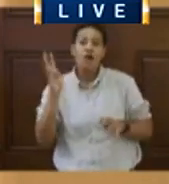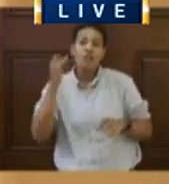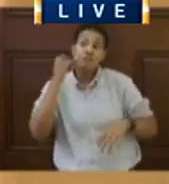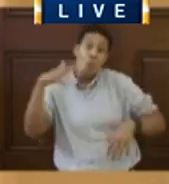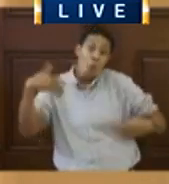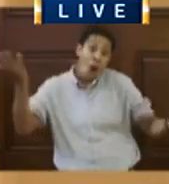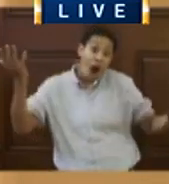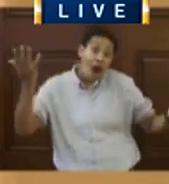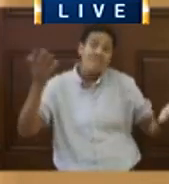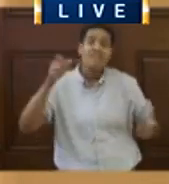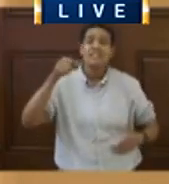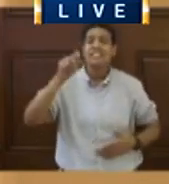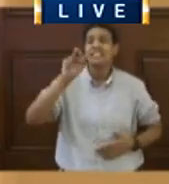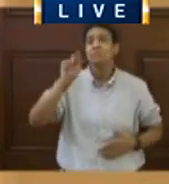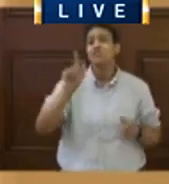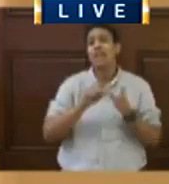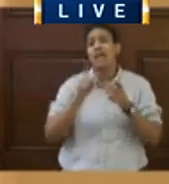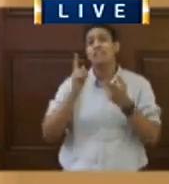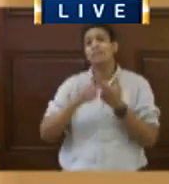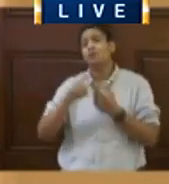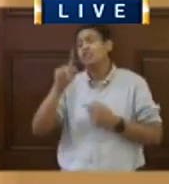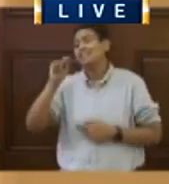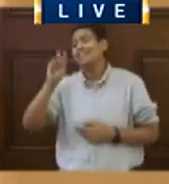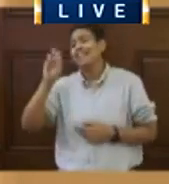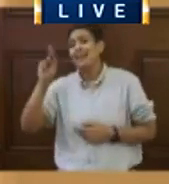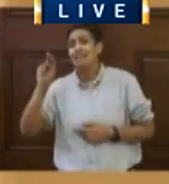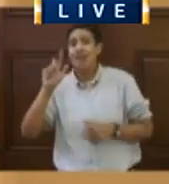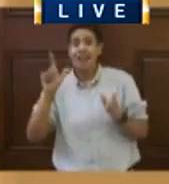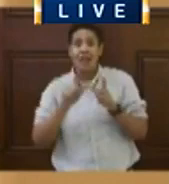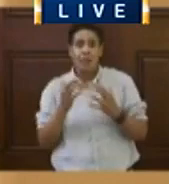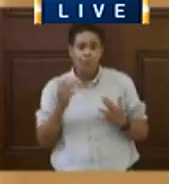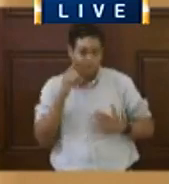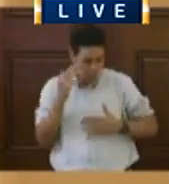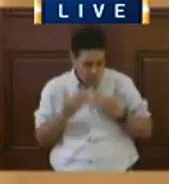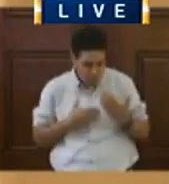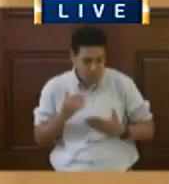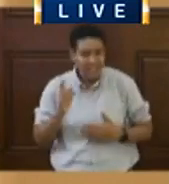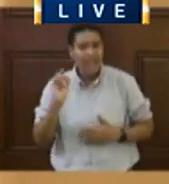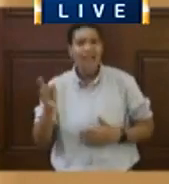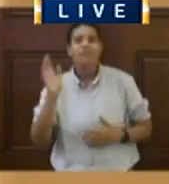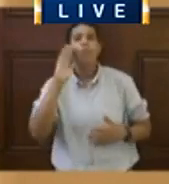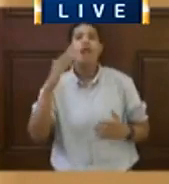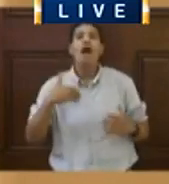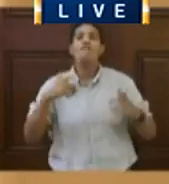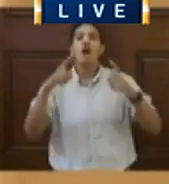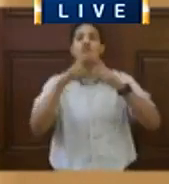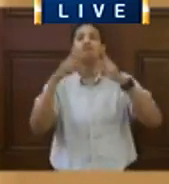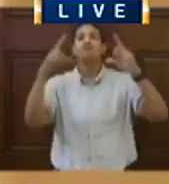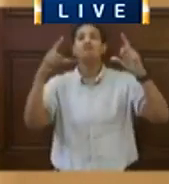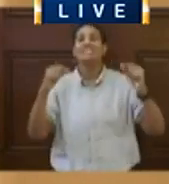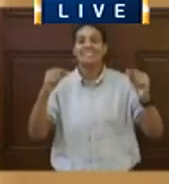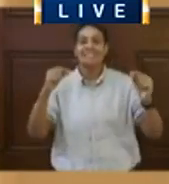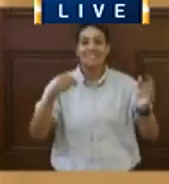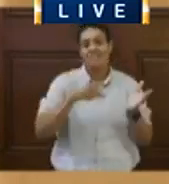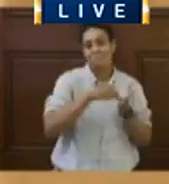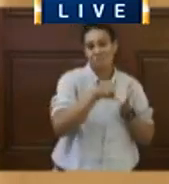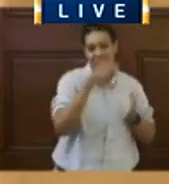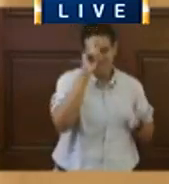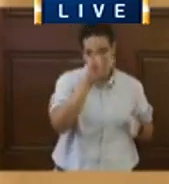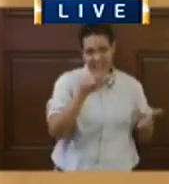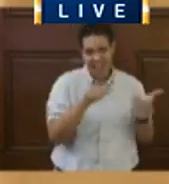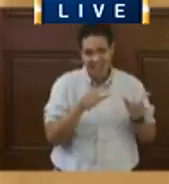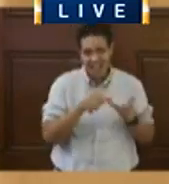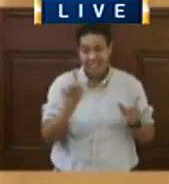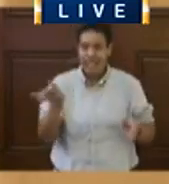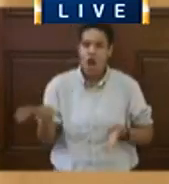and they're waiting for it to be processed and given, they would at least have a receipt of having paid for the license. They could upload